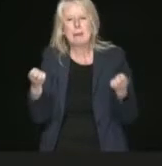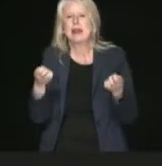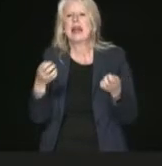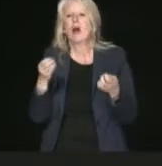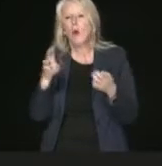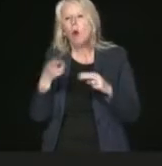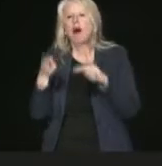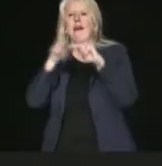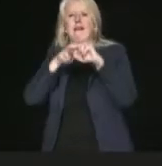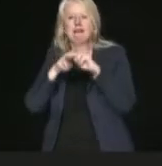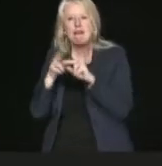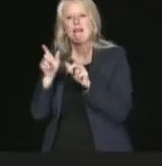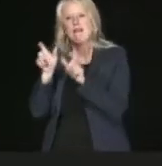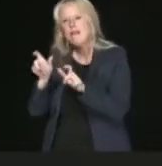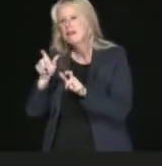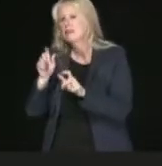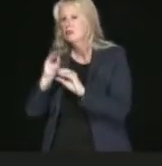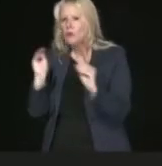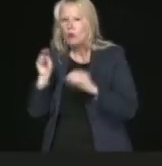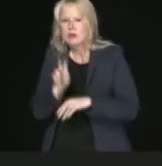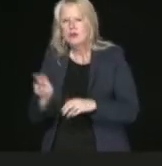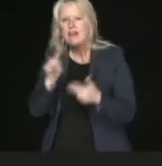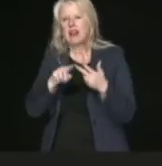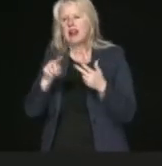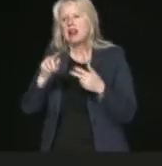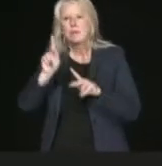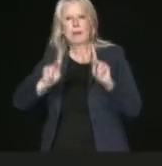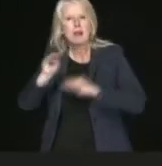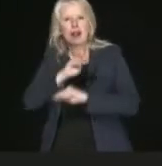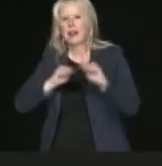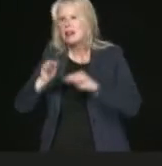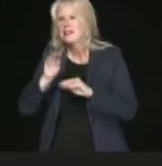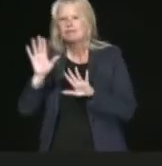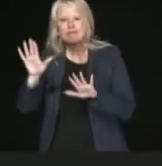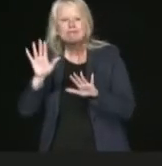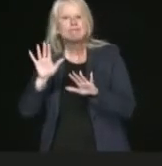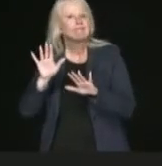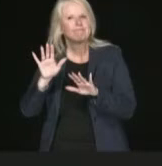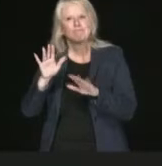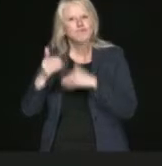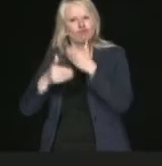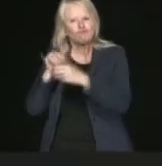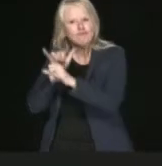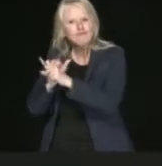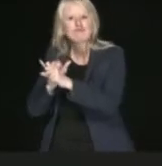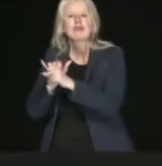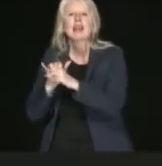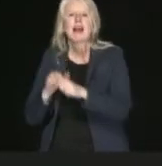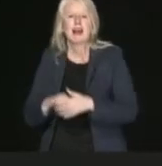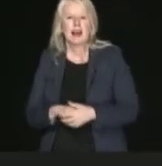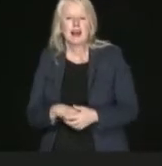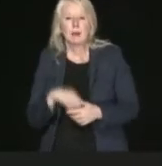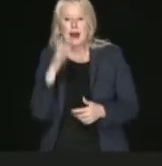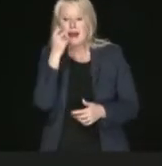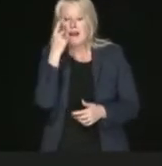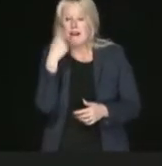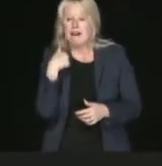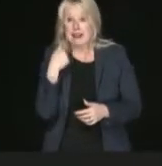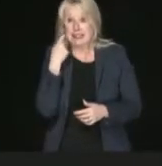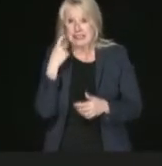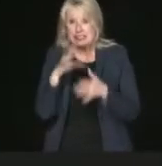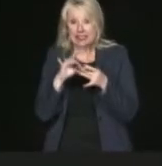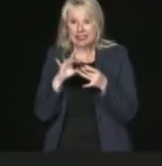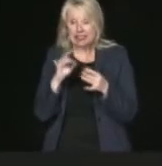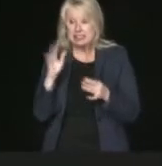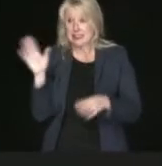further restrictions on travel or on Canadians' freedoms. But as I said, the way our